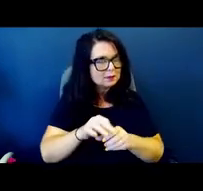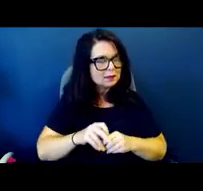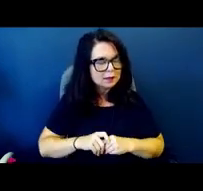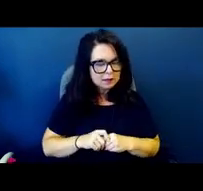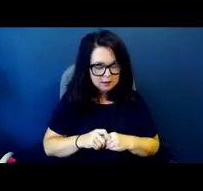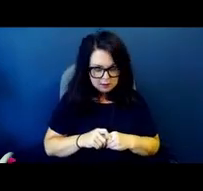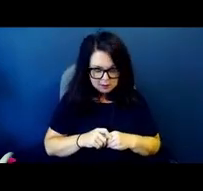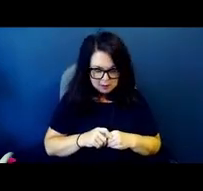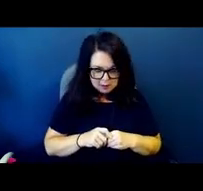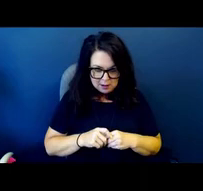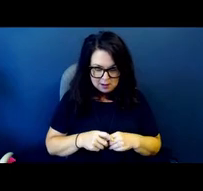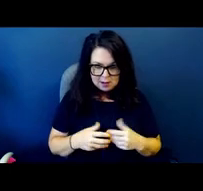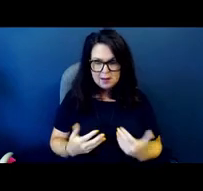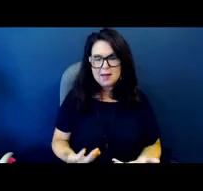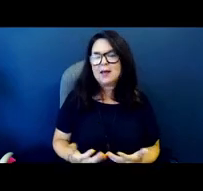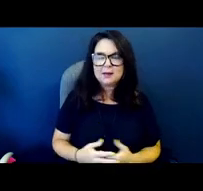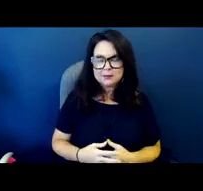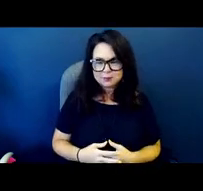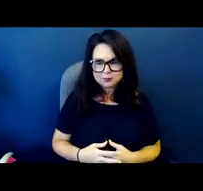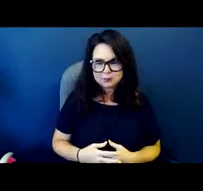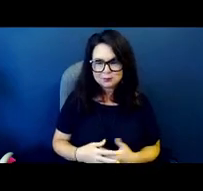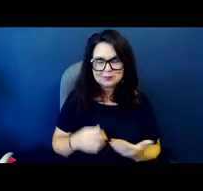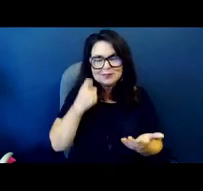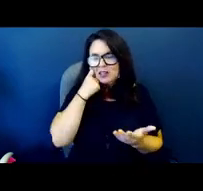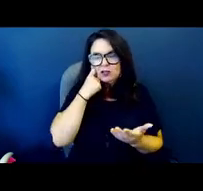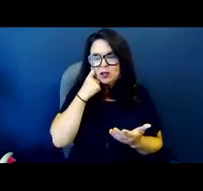I do have to confess, I just started,